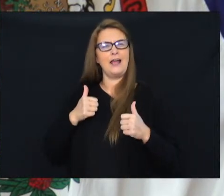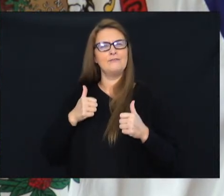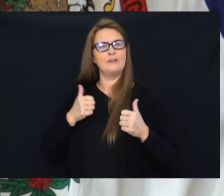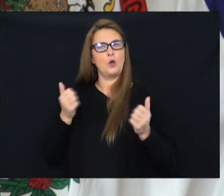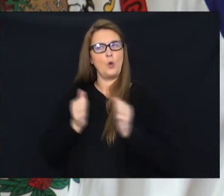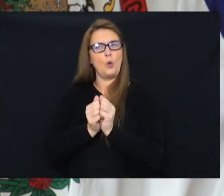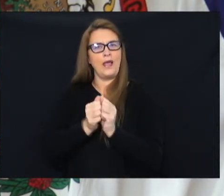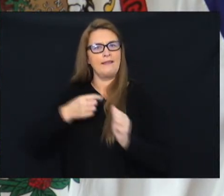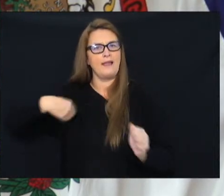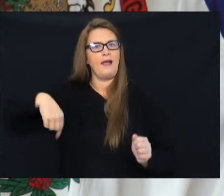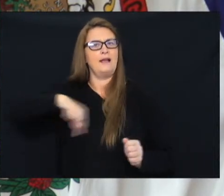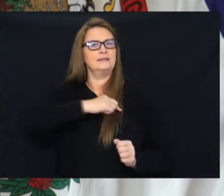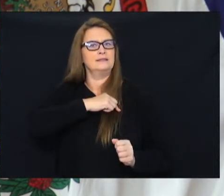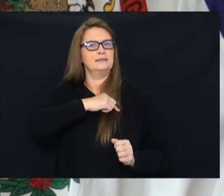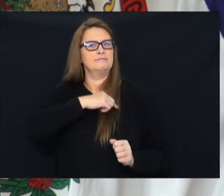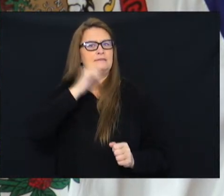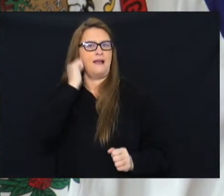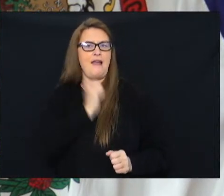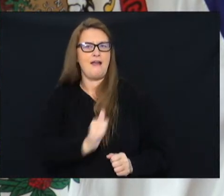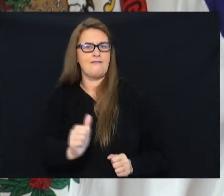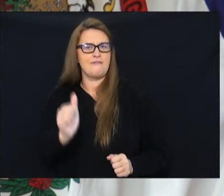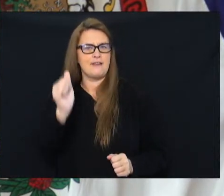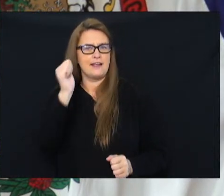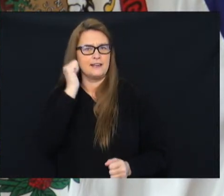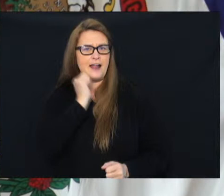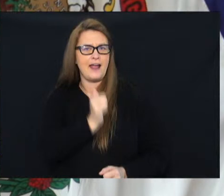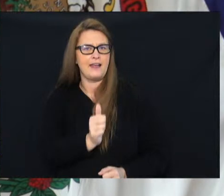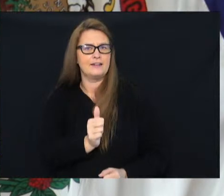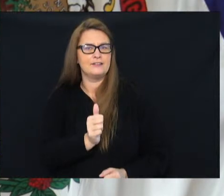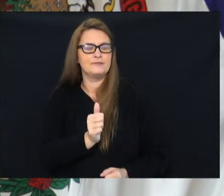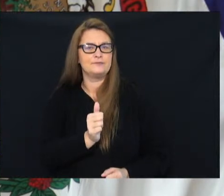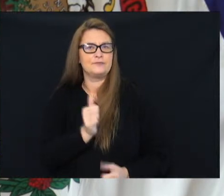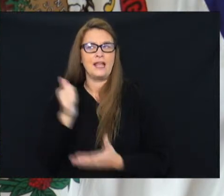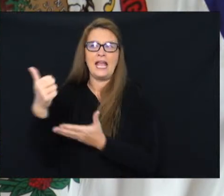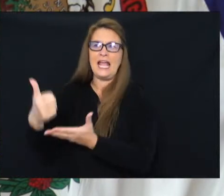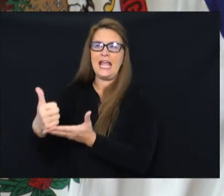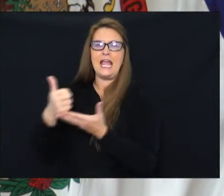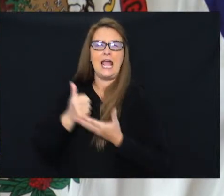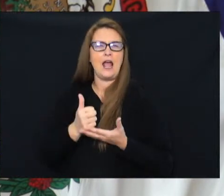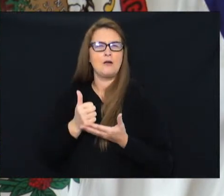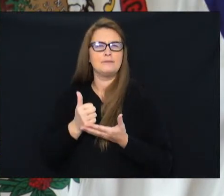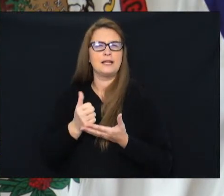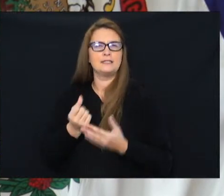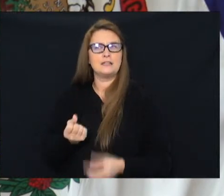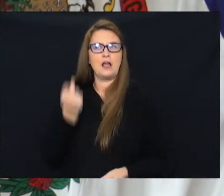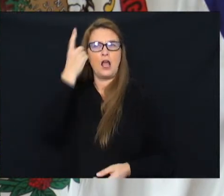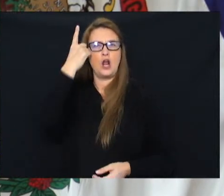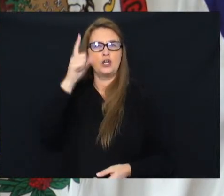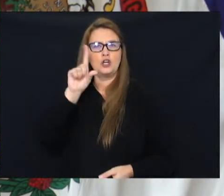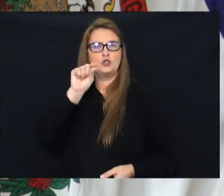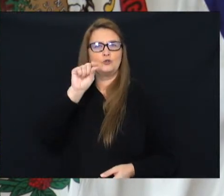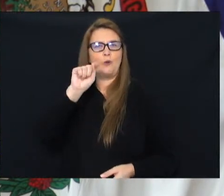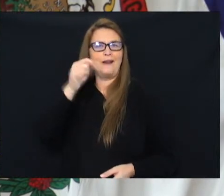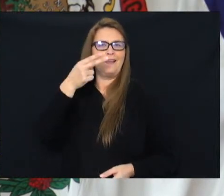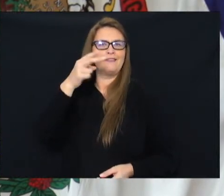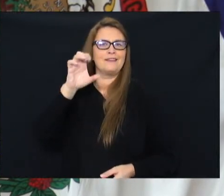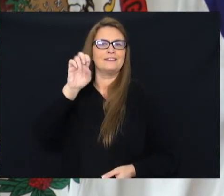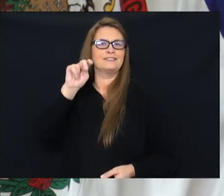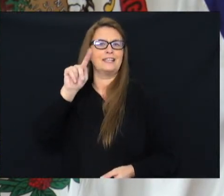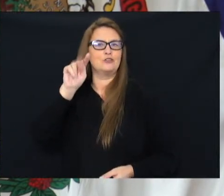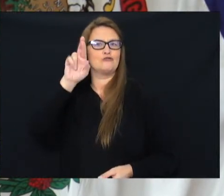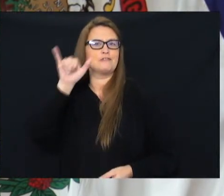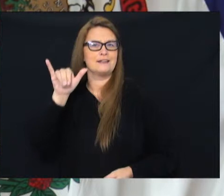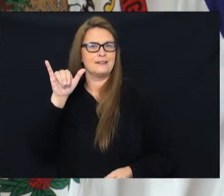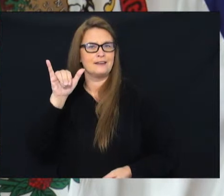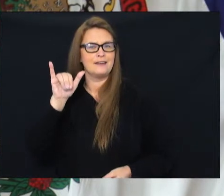day, every single day. You know, he helped really define the 20th century, did he not? And we